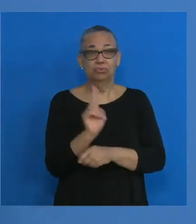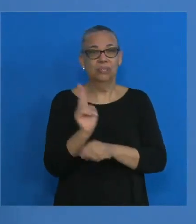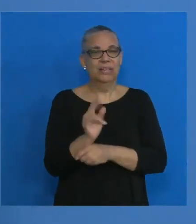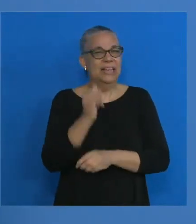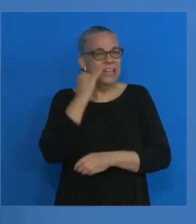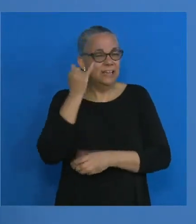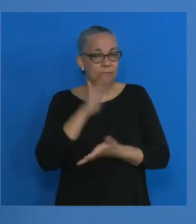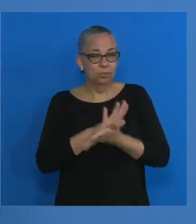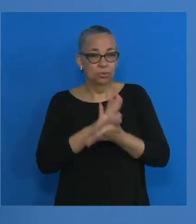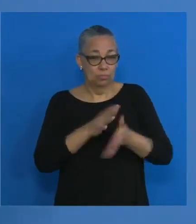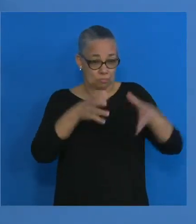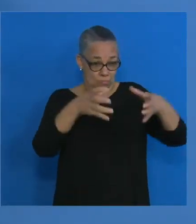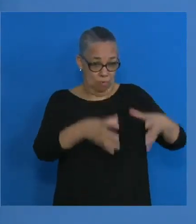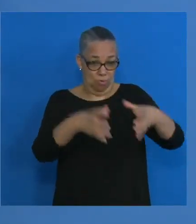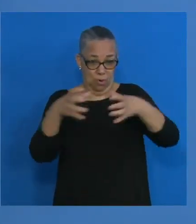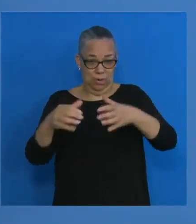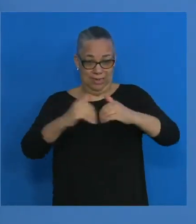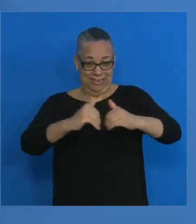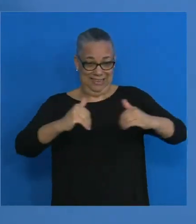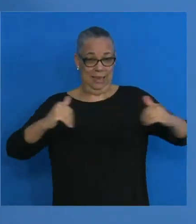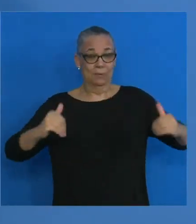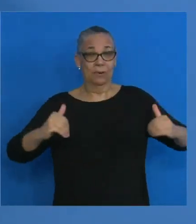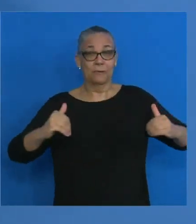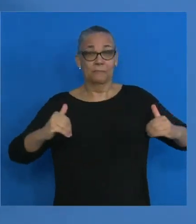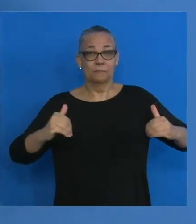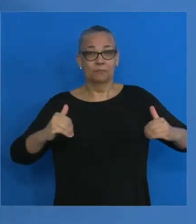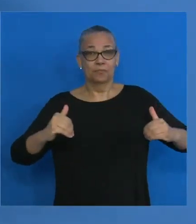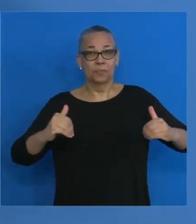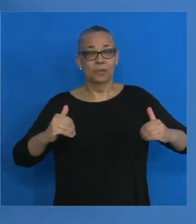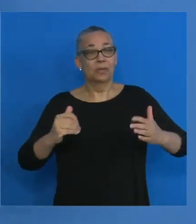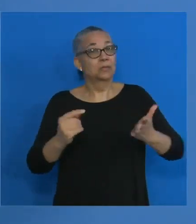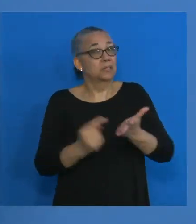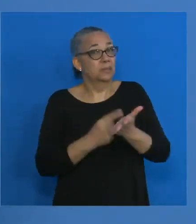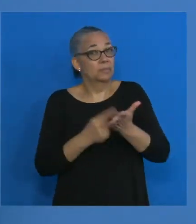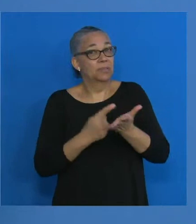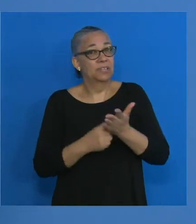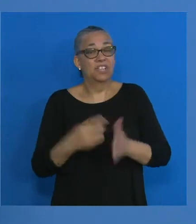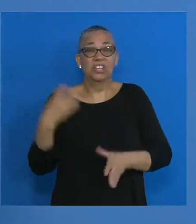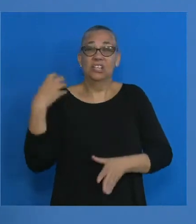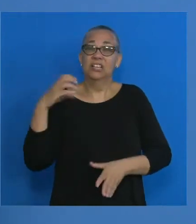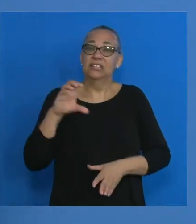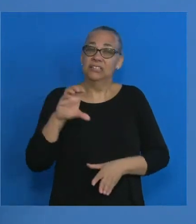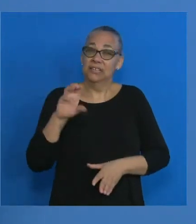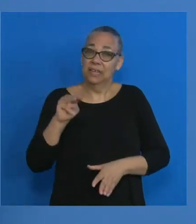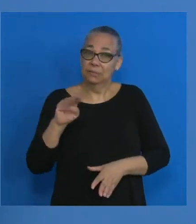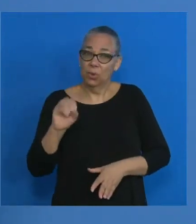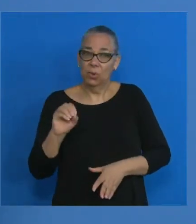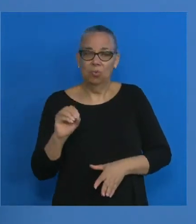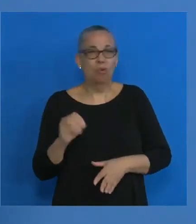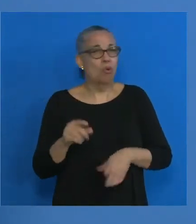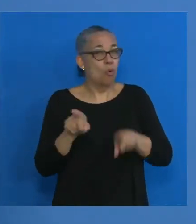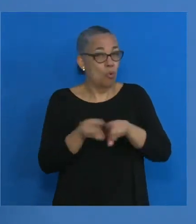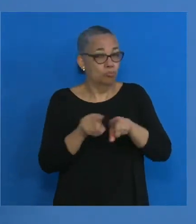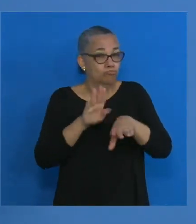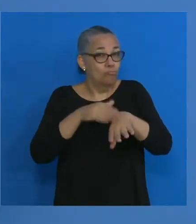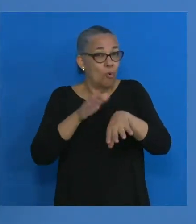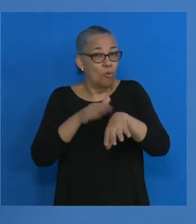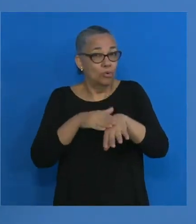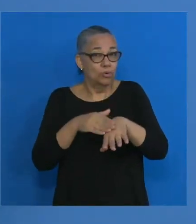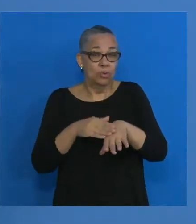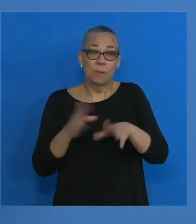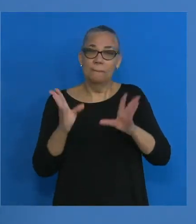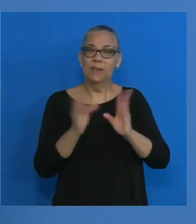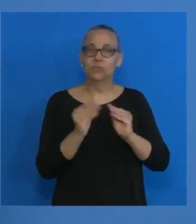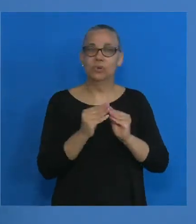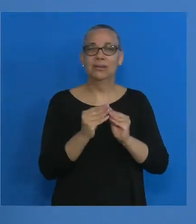bubbles have been kept separate from others. Oftentimes, the chief medical officer will also call into the meeting so that his additional